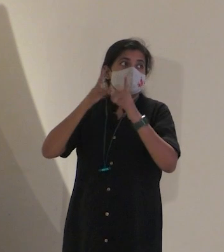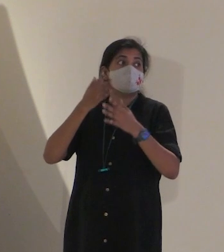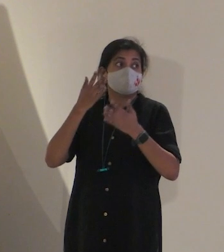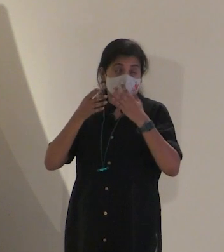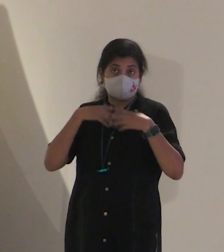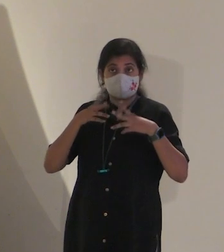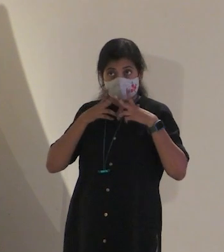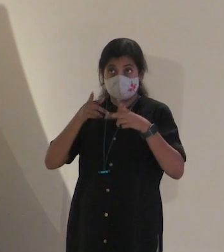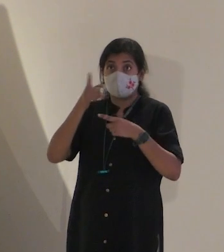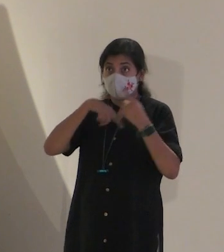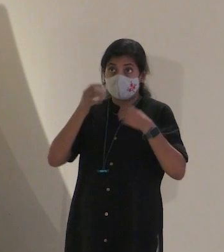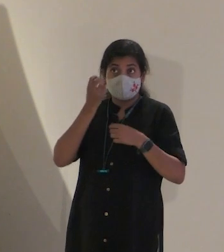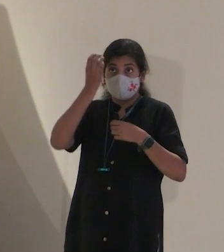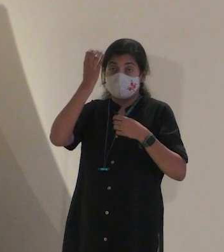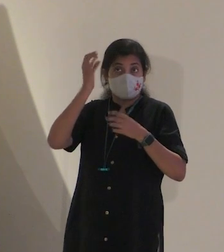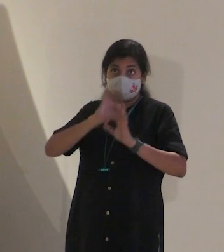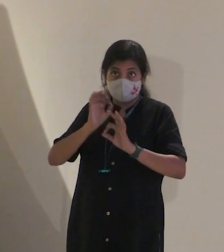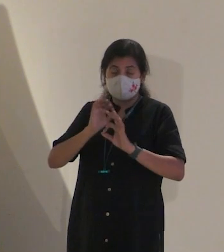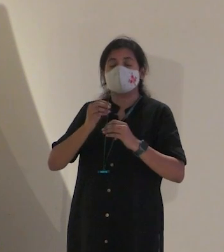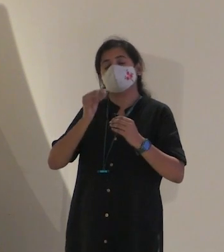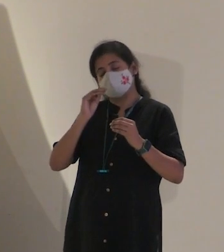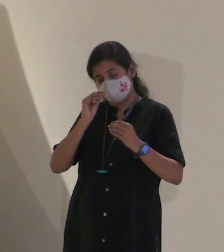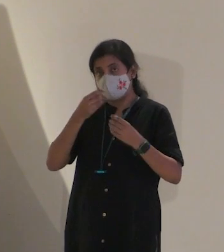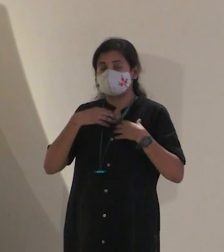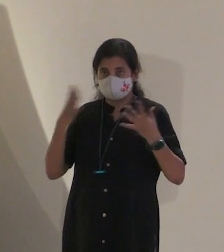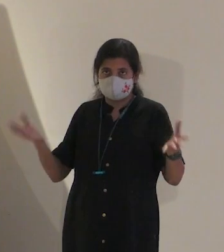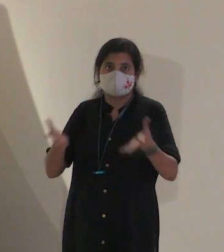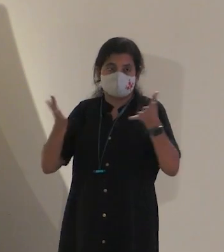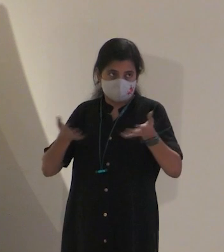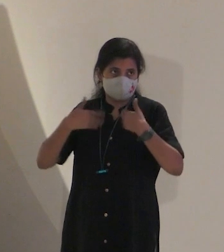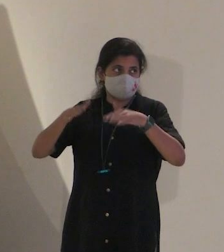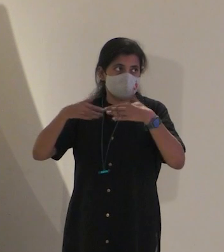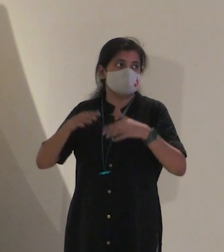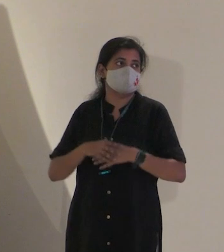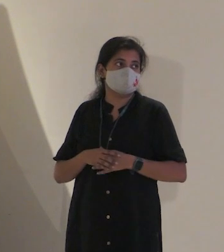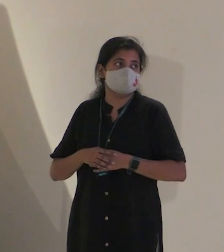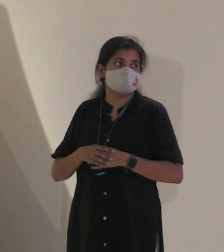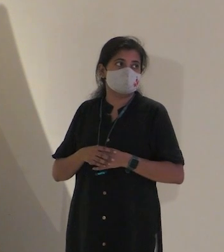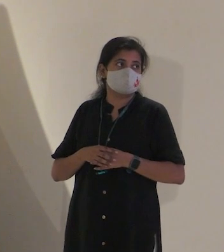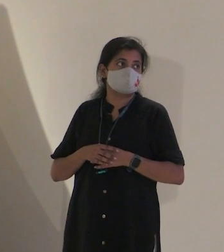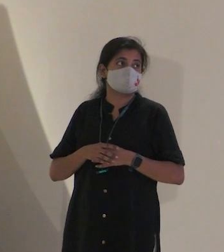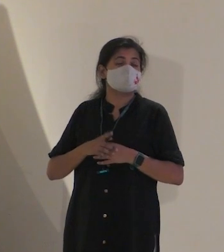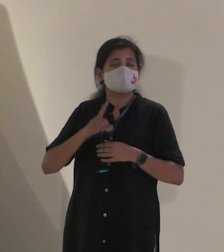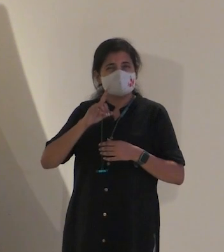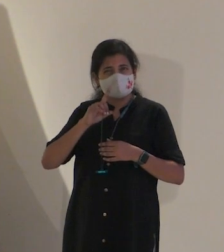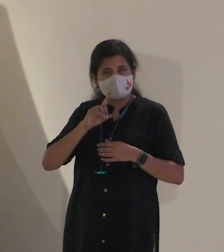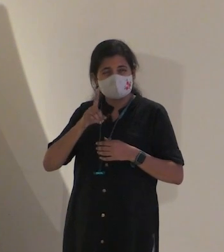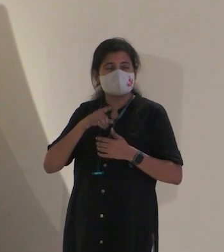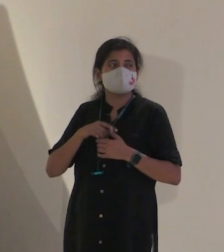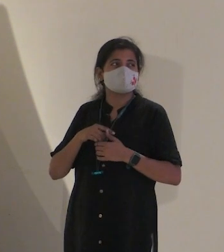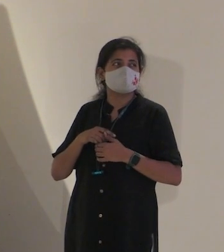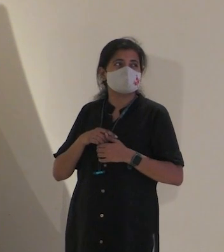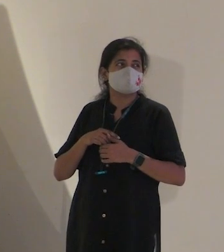encourage finding more about this project and then applying if possible. But there is some, you know, there's